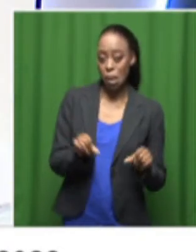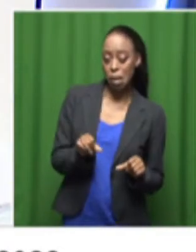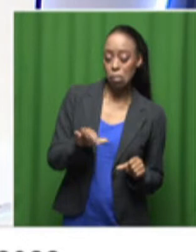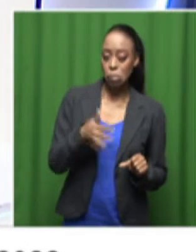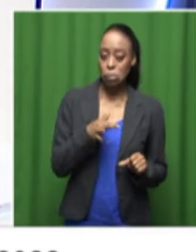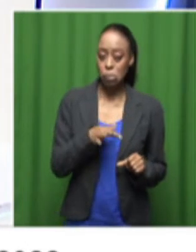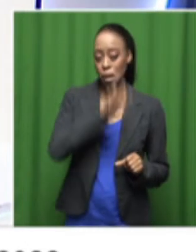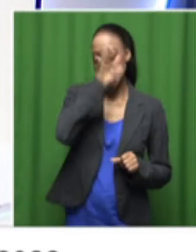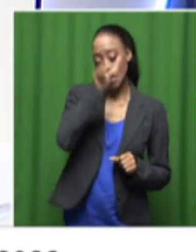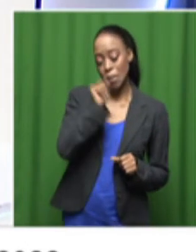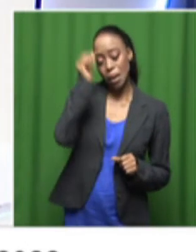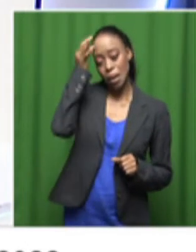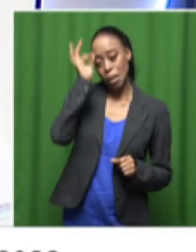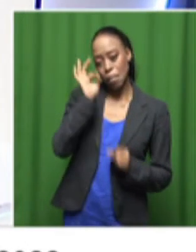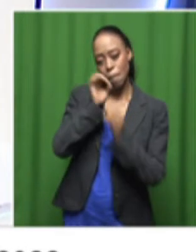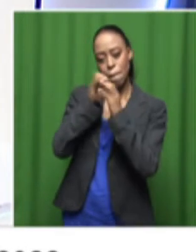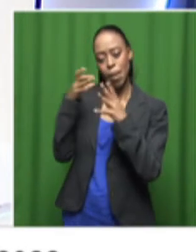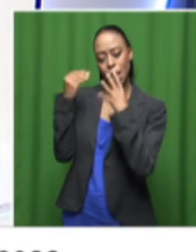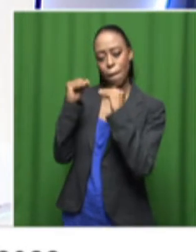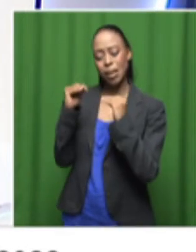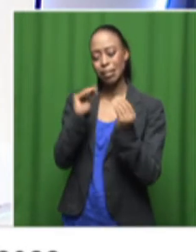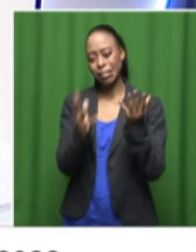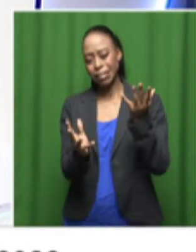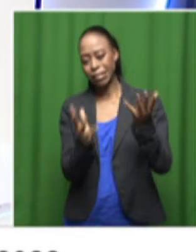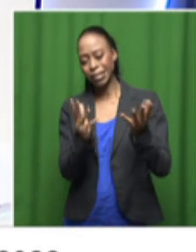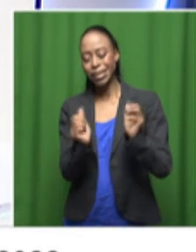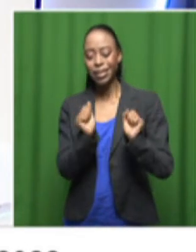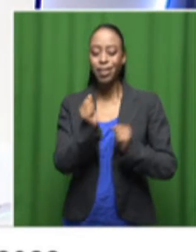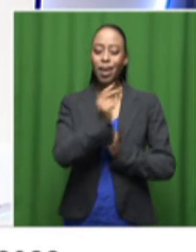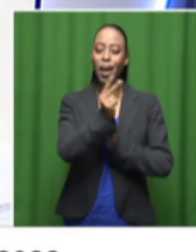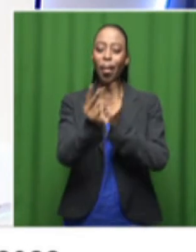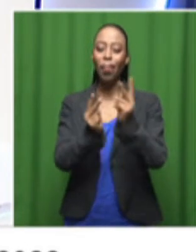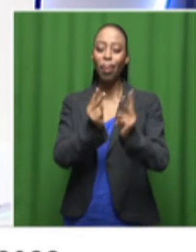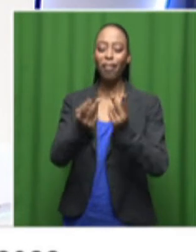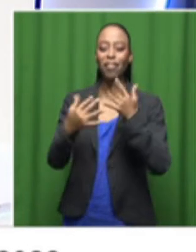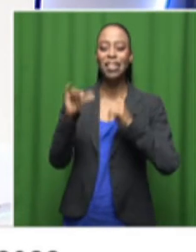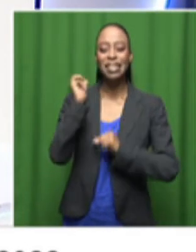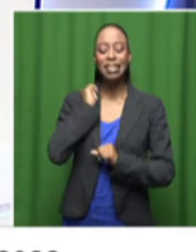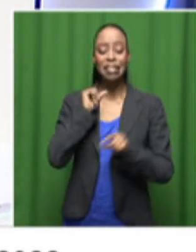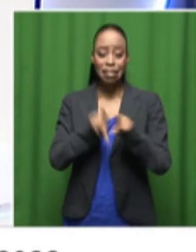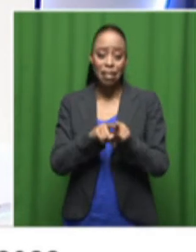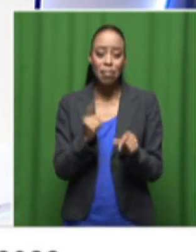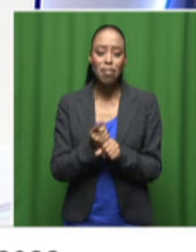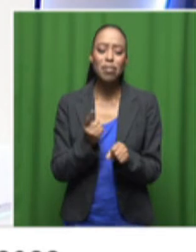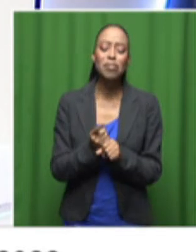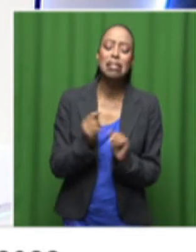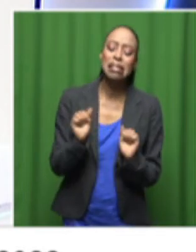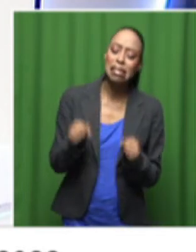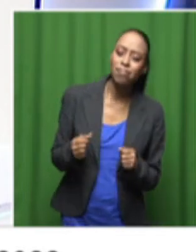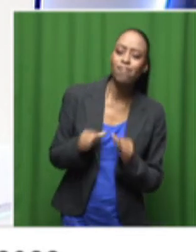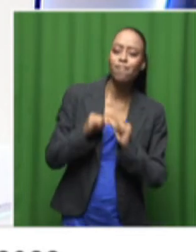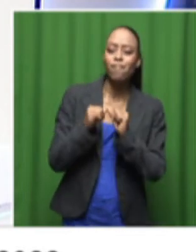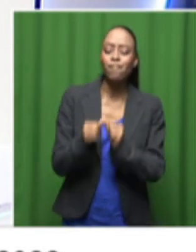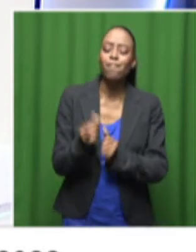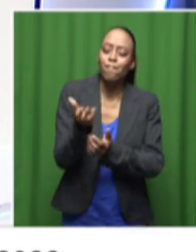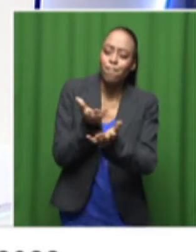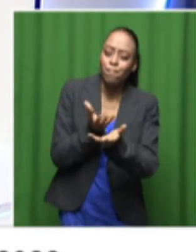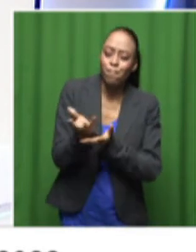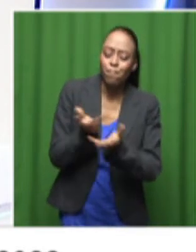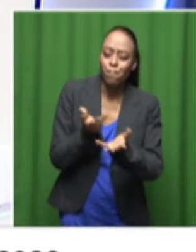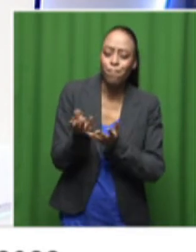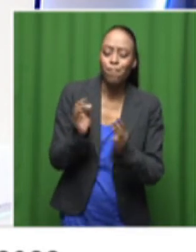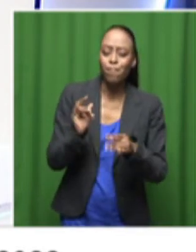African governments and big business? We certainly have seen them in the room yesterday, as well as they continuing to be in the room